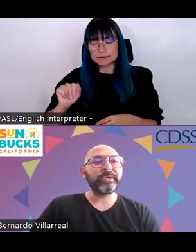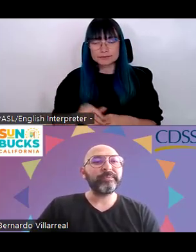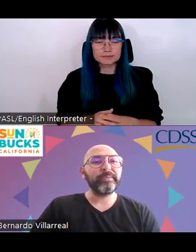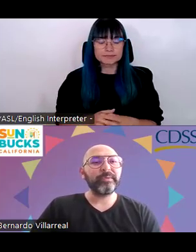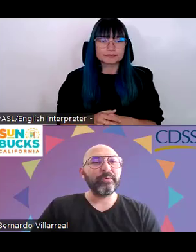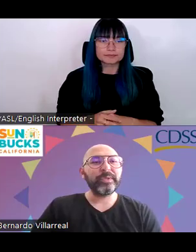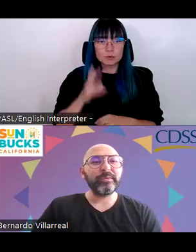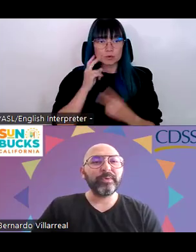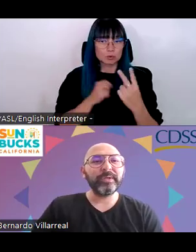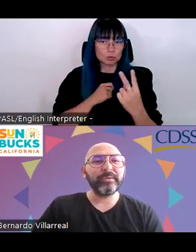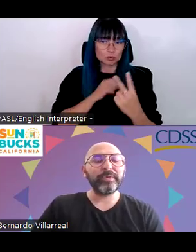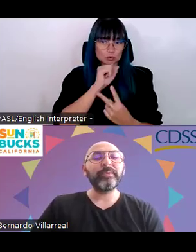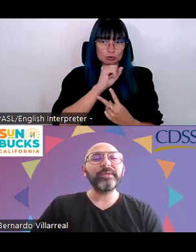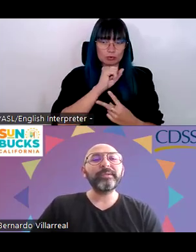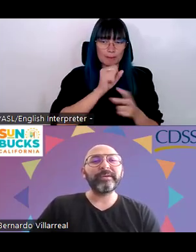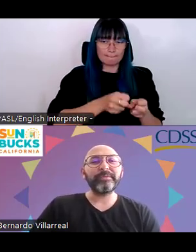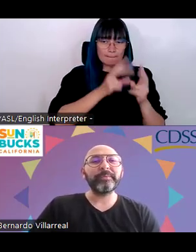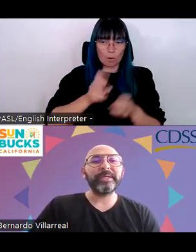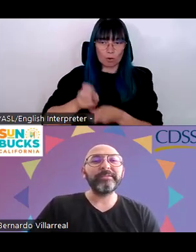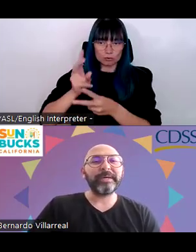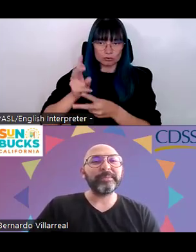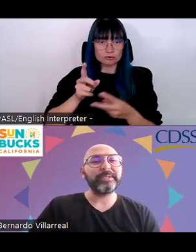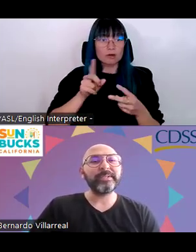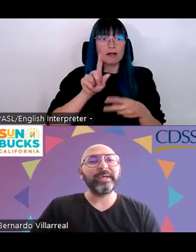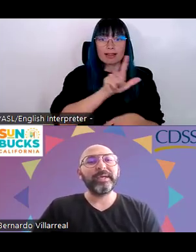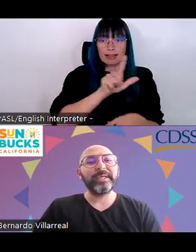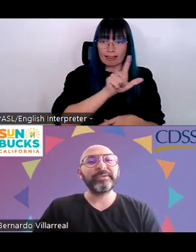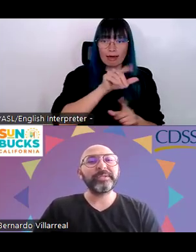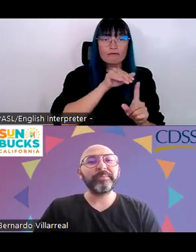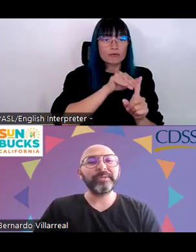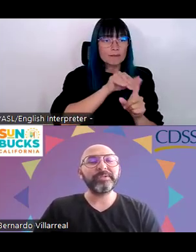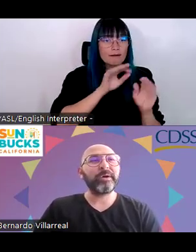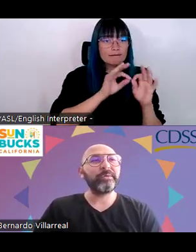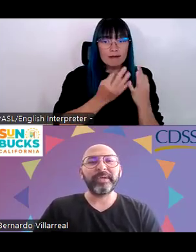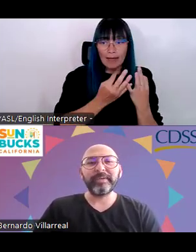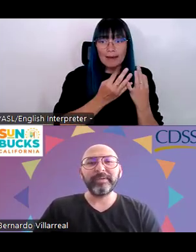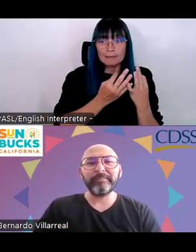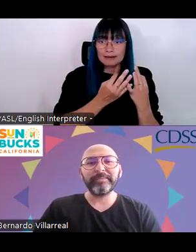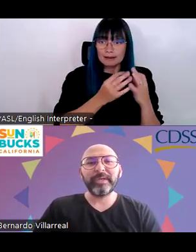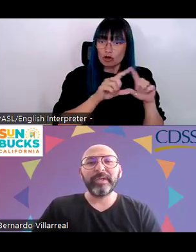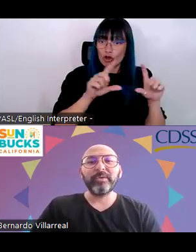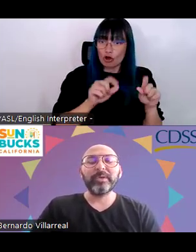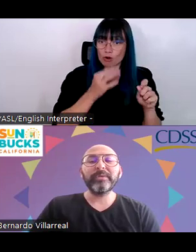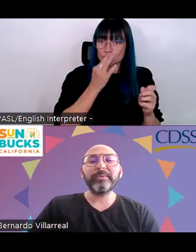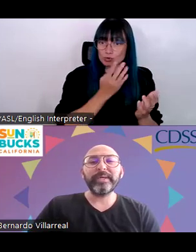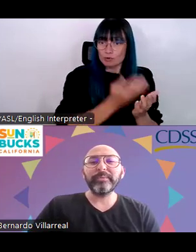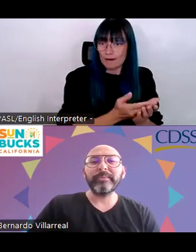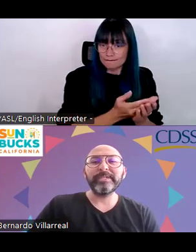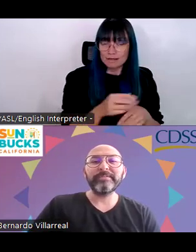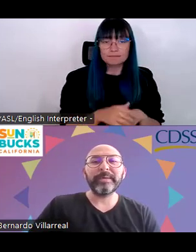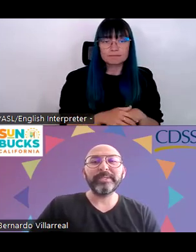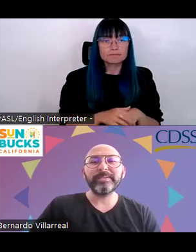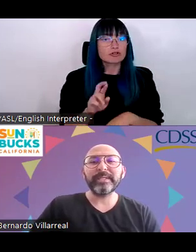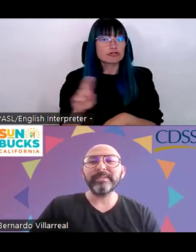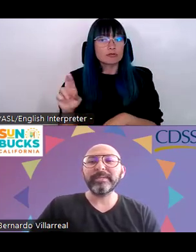two posts here, with one on the left reminding families that their Sunbucks are arriving. The one on the